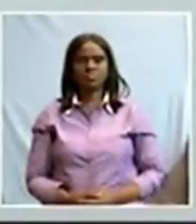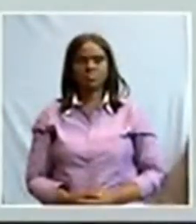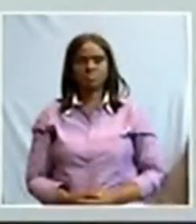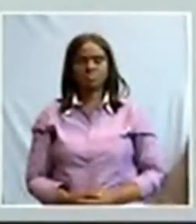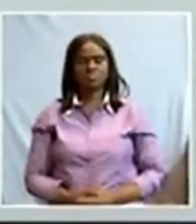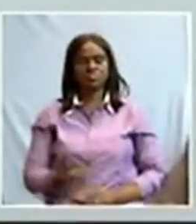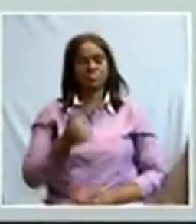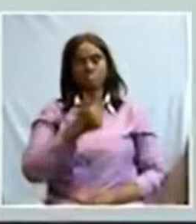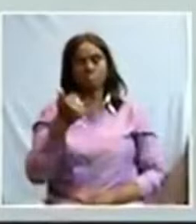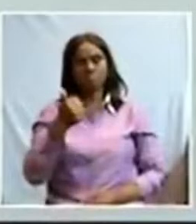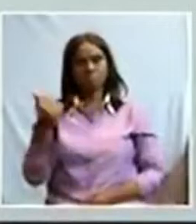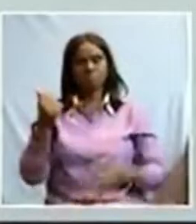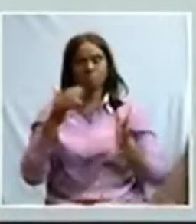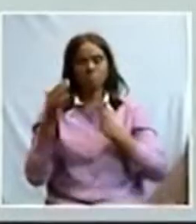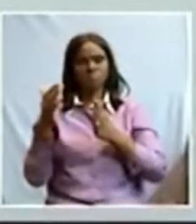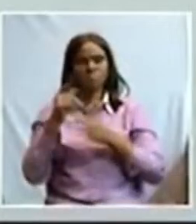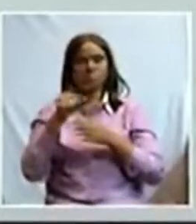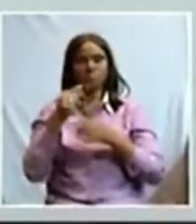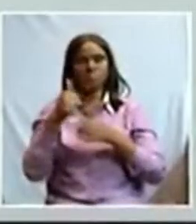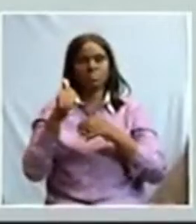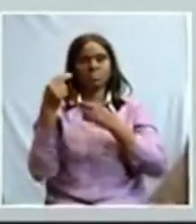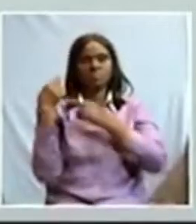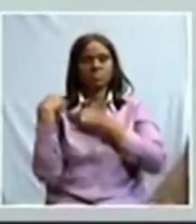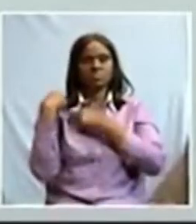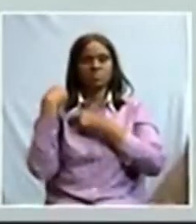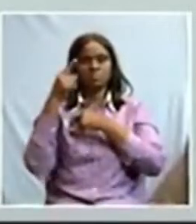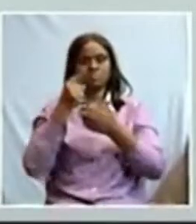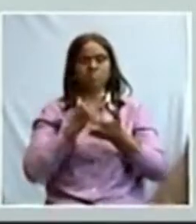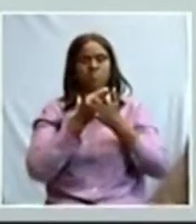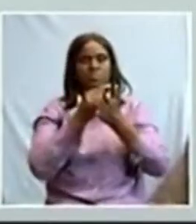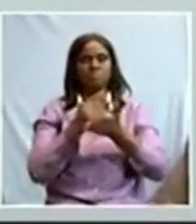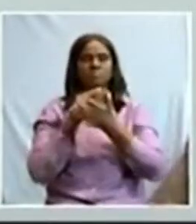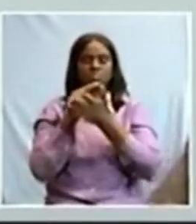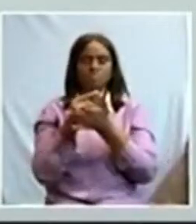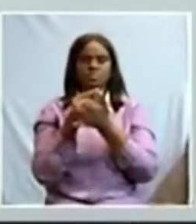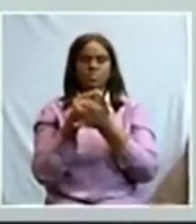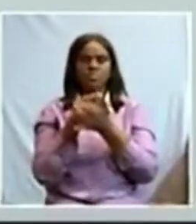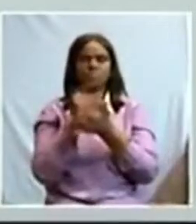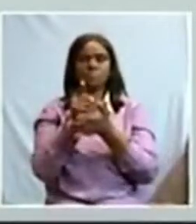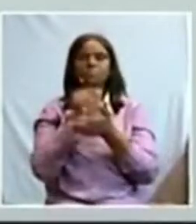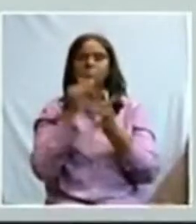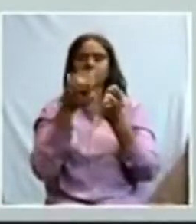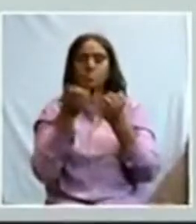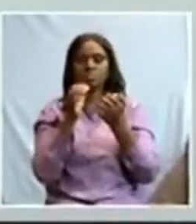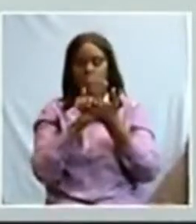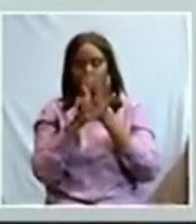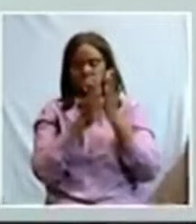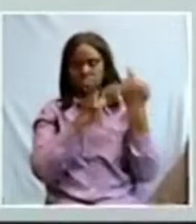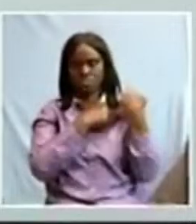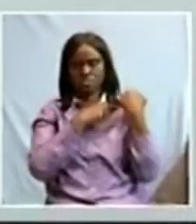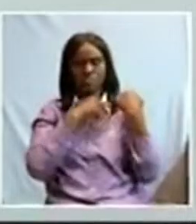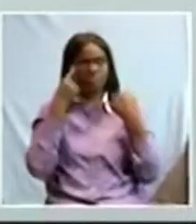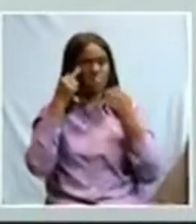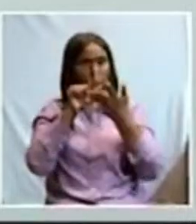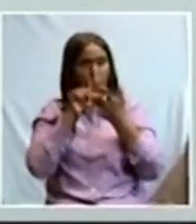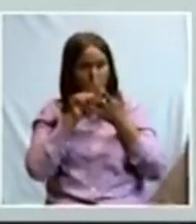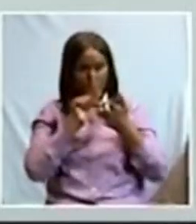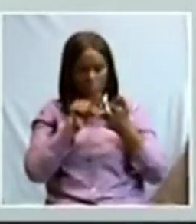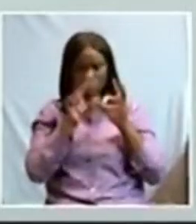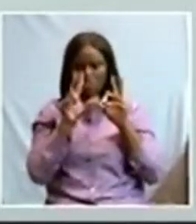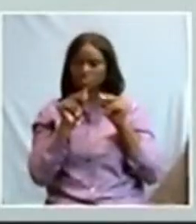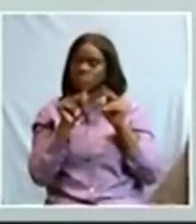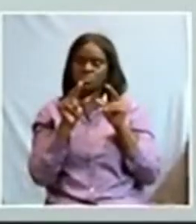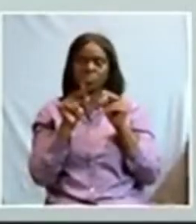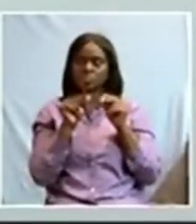On the other side, you are responsible for the grants. You don't want to be responsible for the loans?